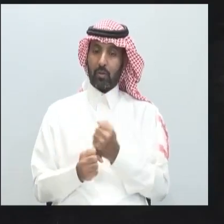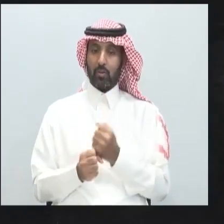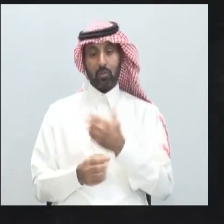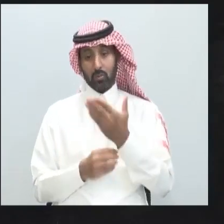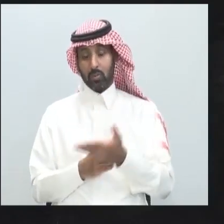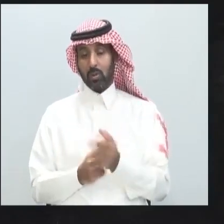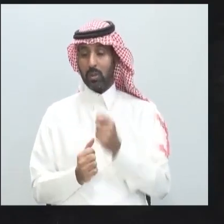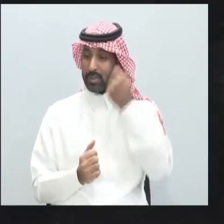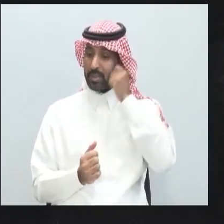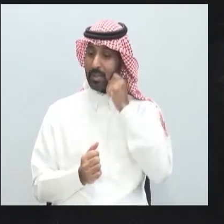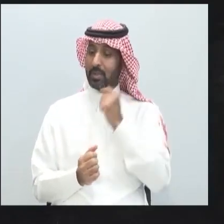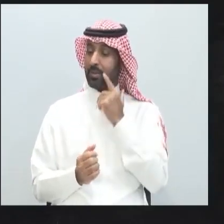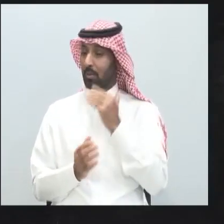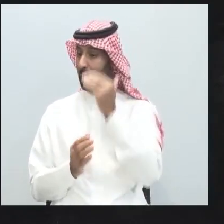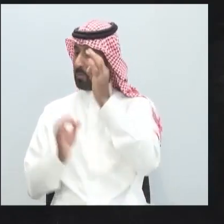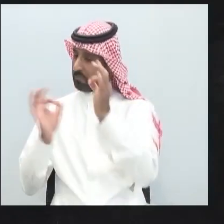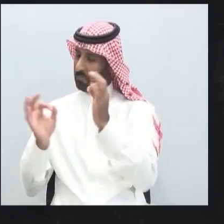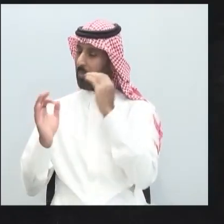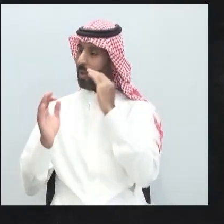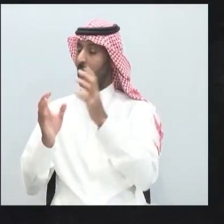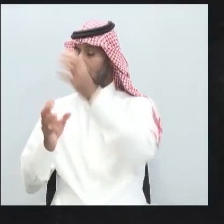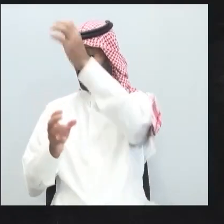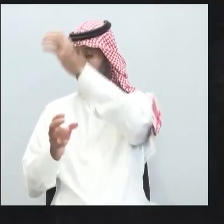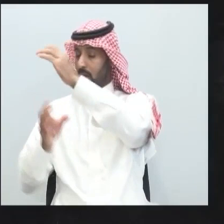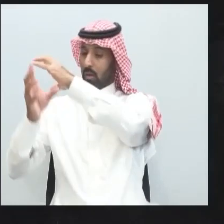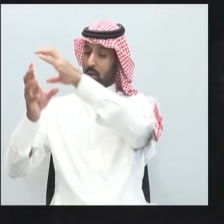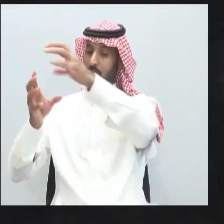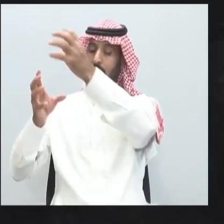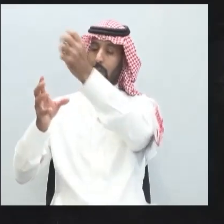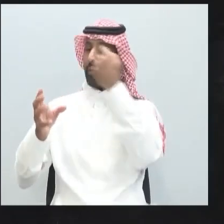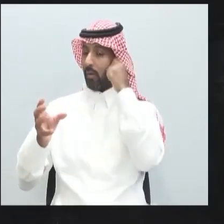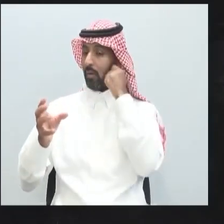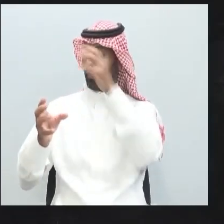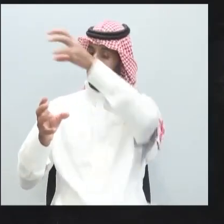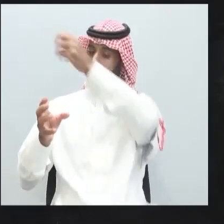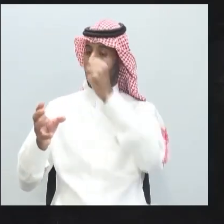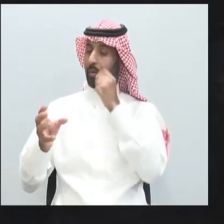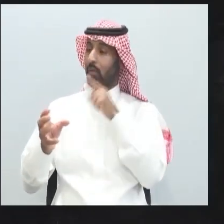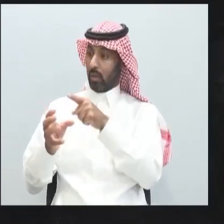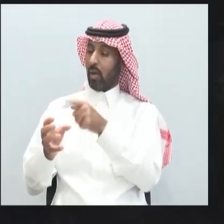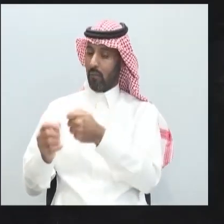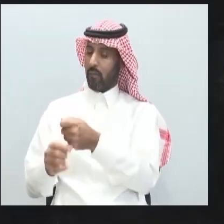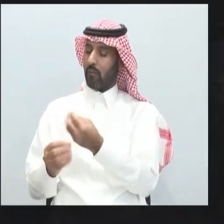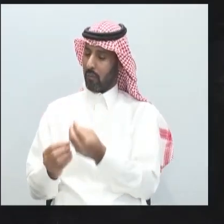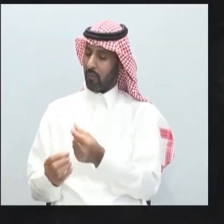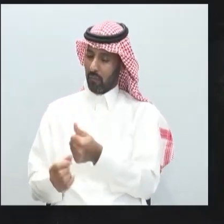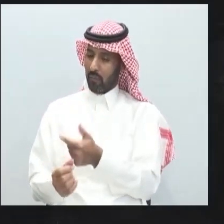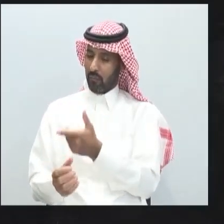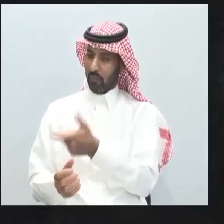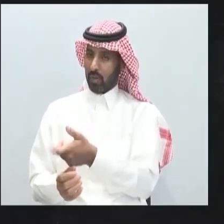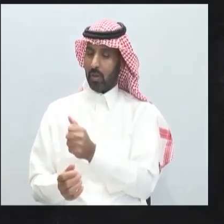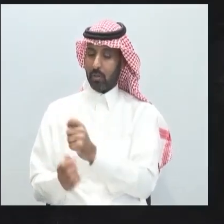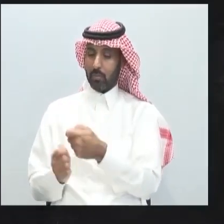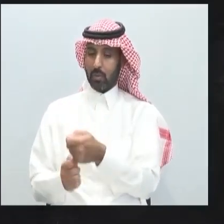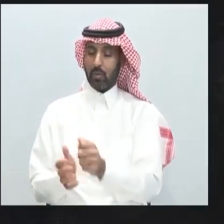something. She is tall enough to reach the shelf. They have enough money to buy the house. So they have